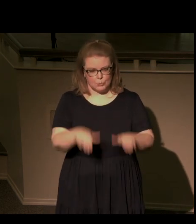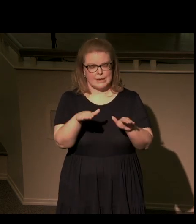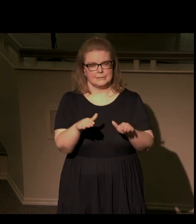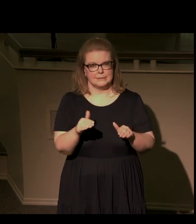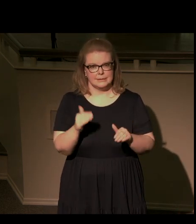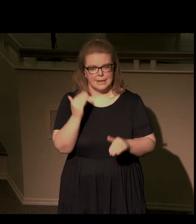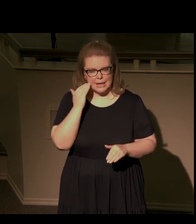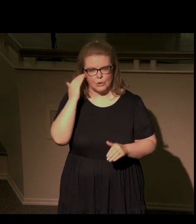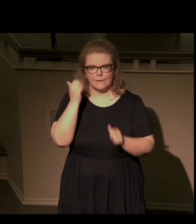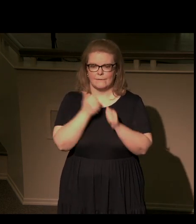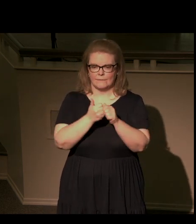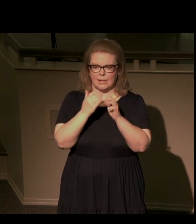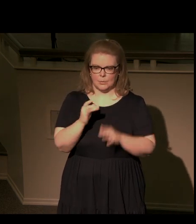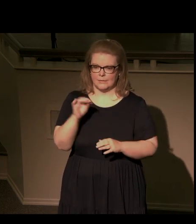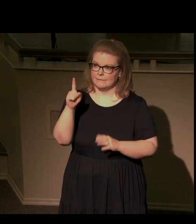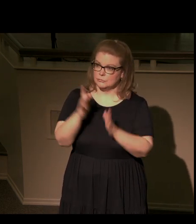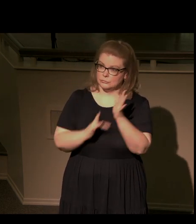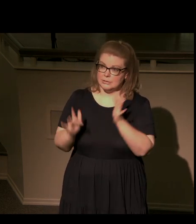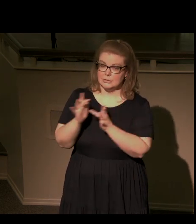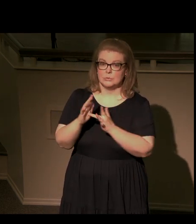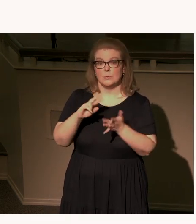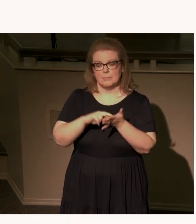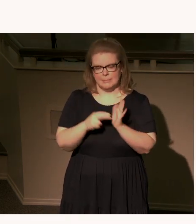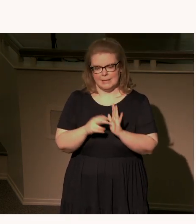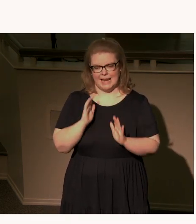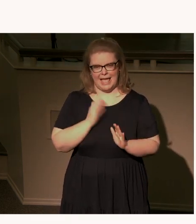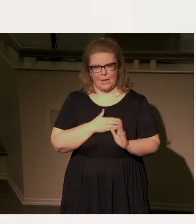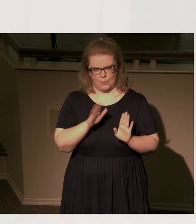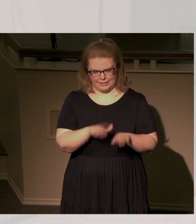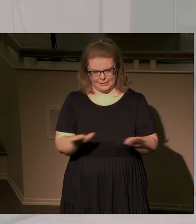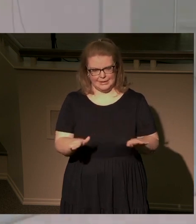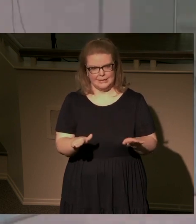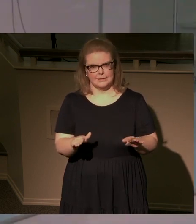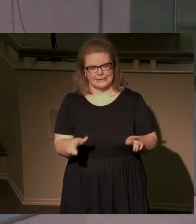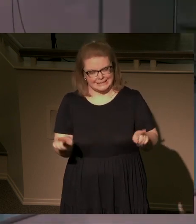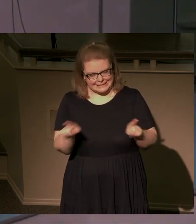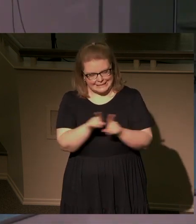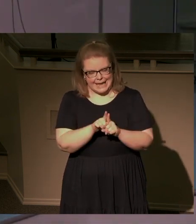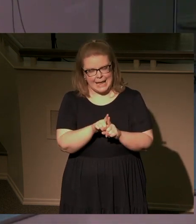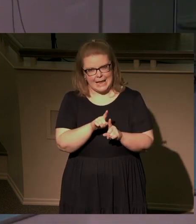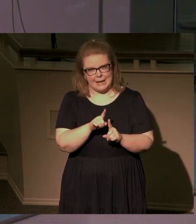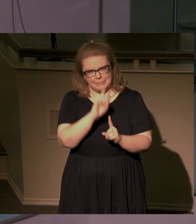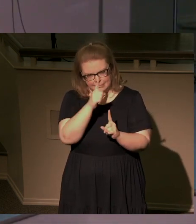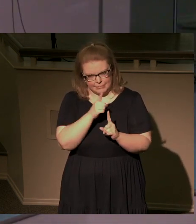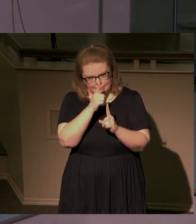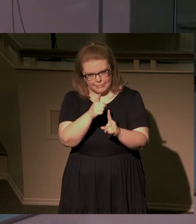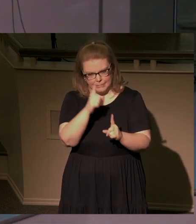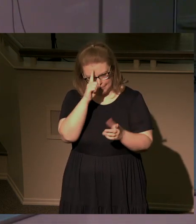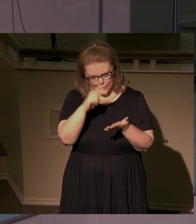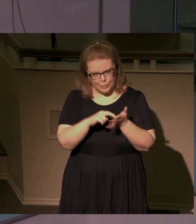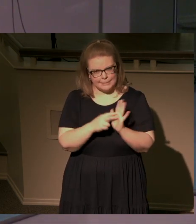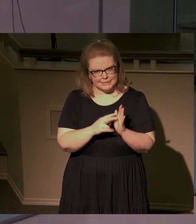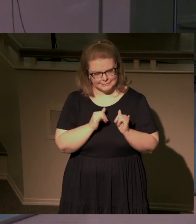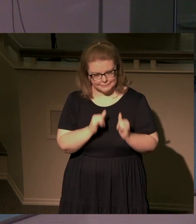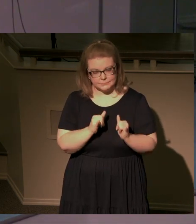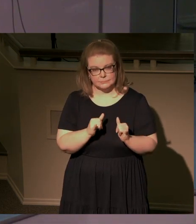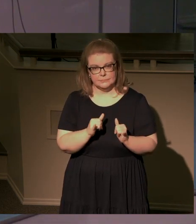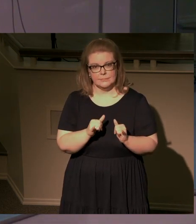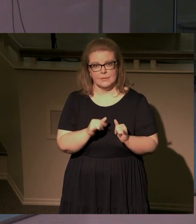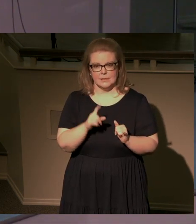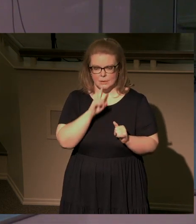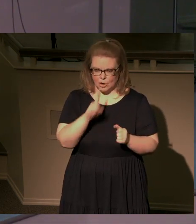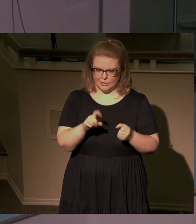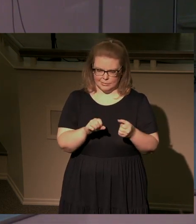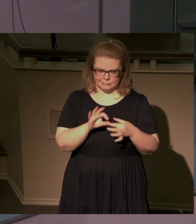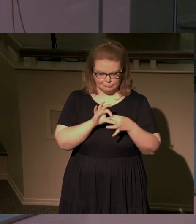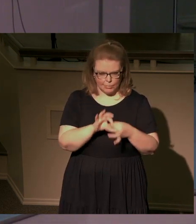of Christ so that our kids are on the same mission with us. That is, they are useful partners in the work that we have